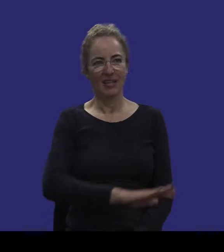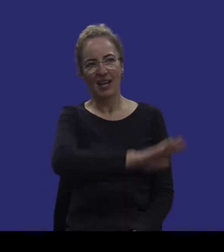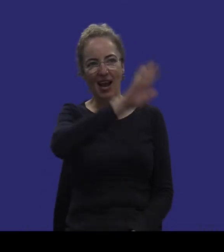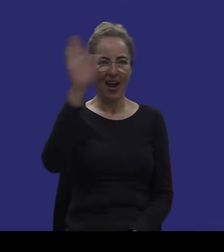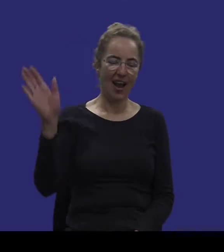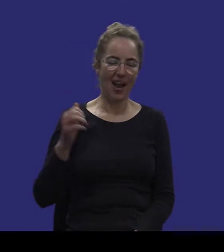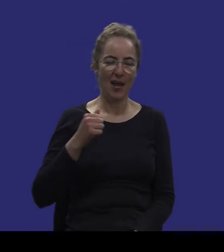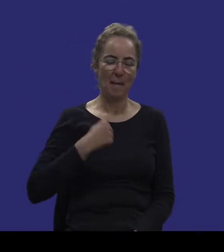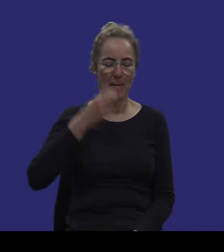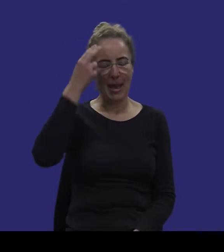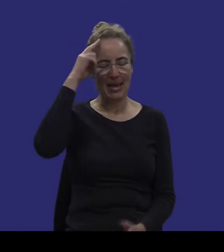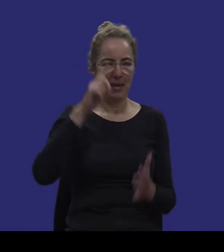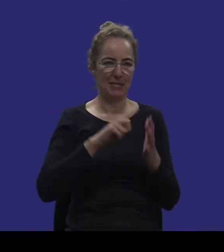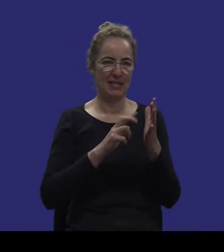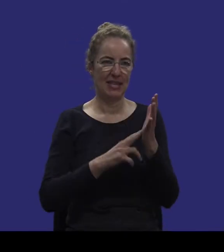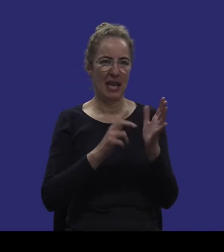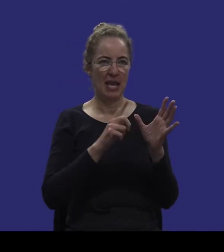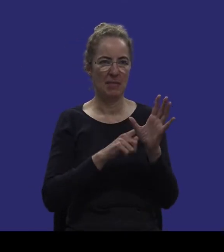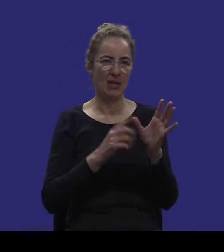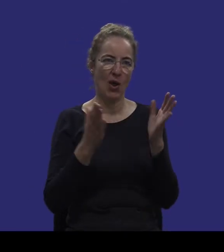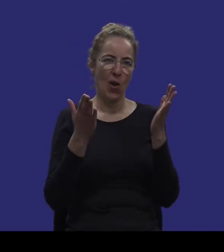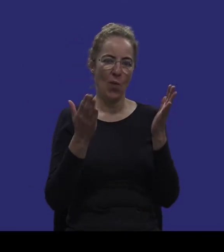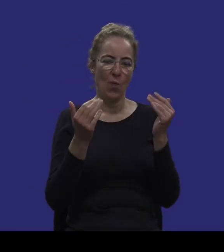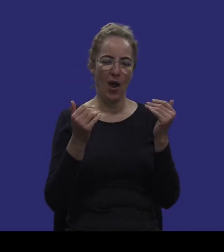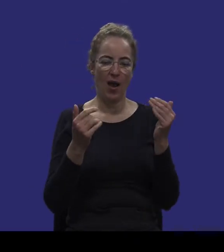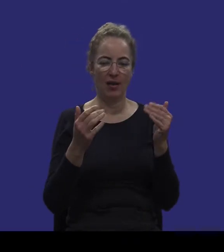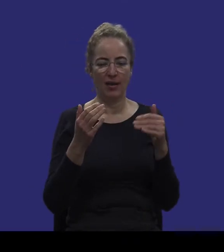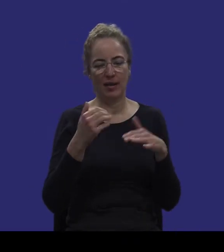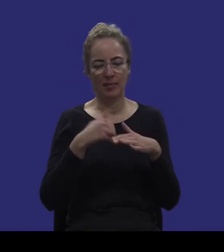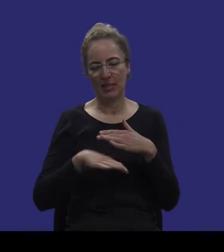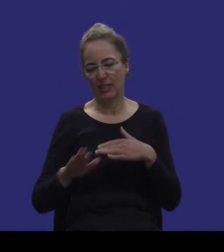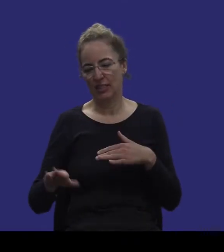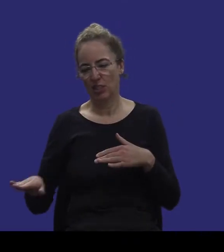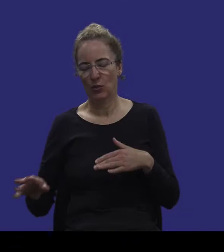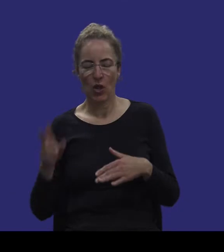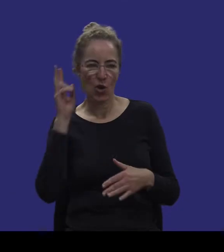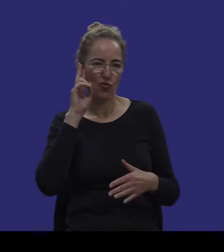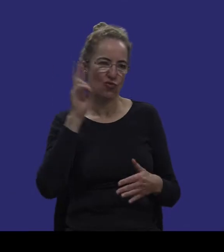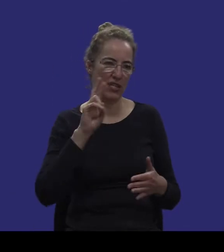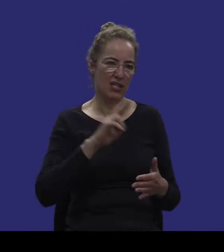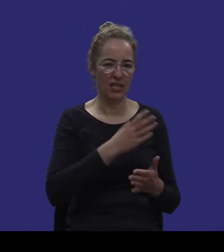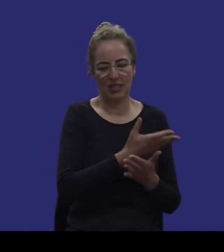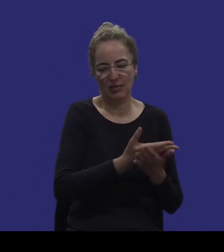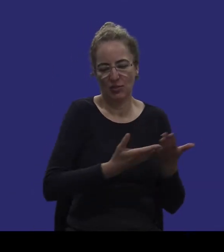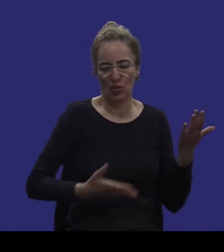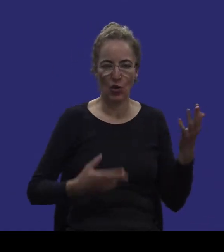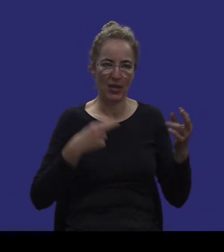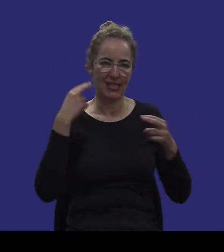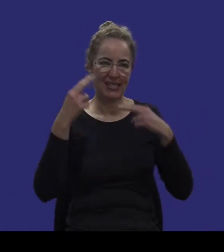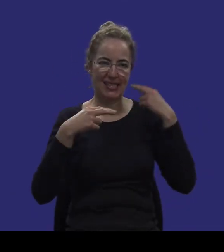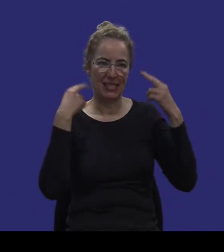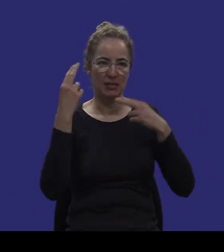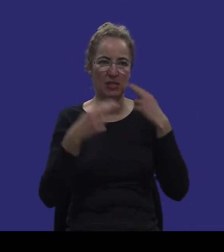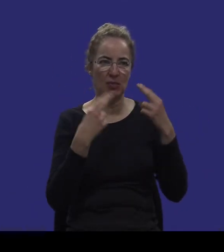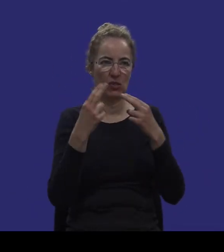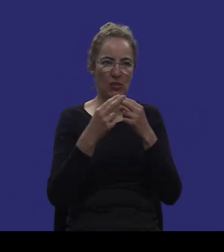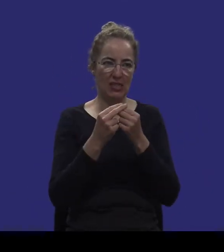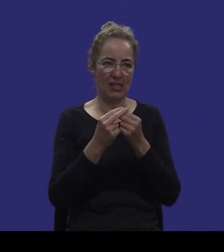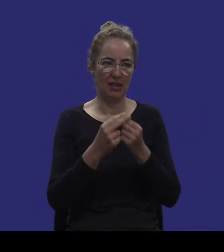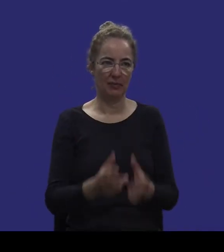Hi, I'm Amy. Welcome to INKids. Today we're going to be reading some stories and singing some songs together.